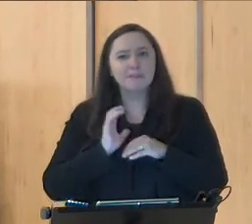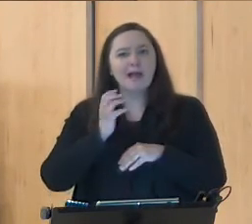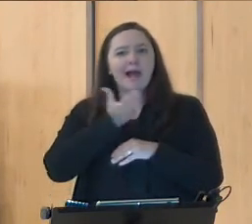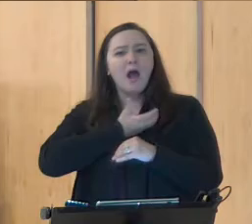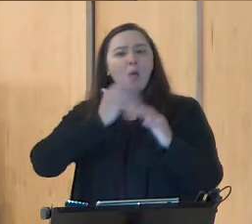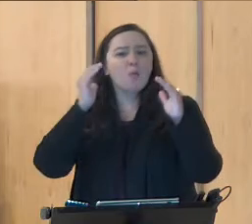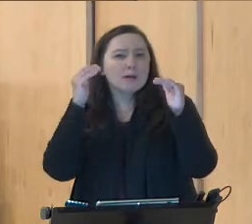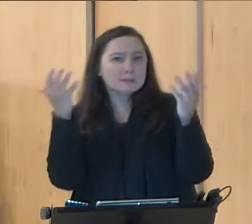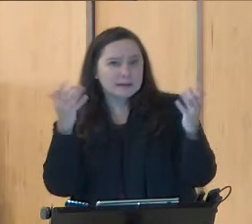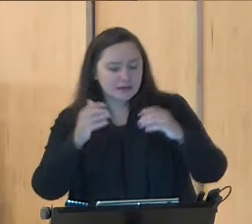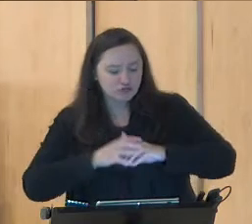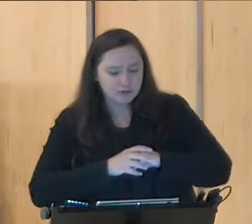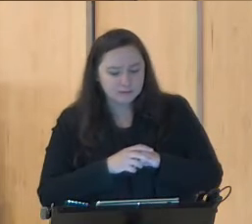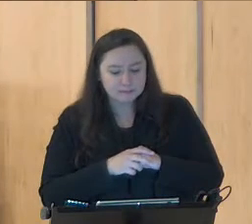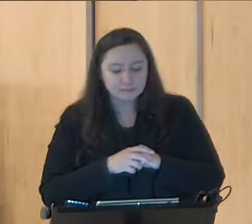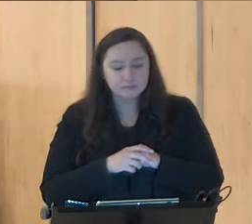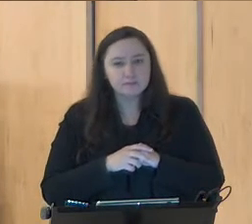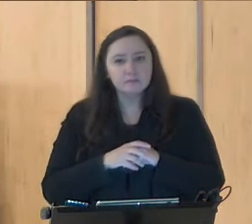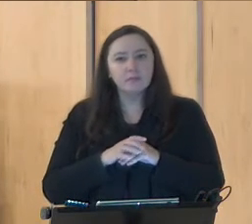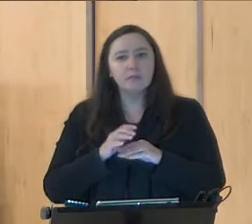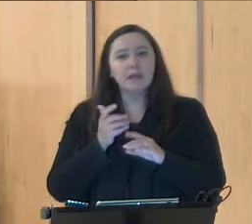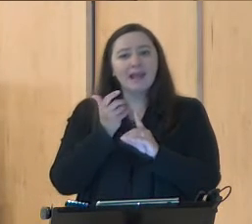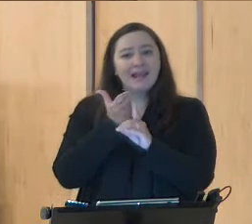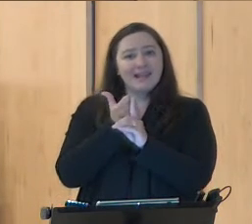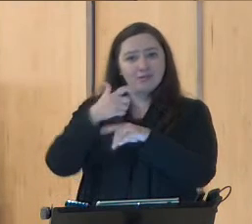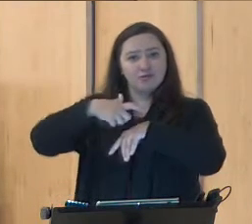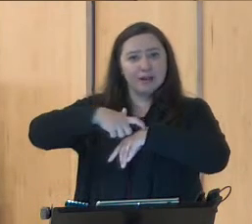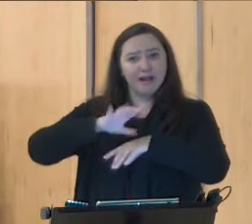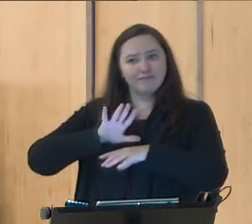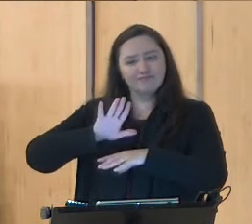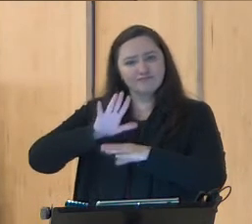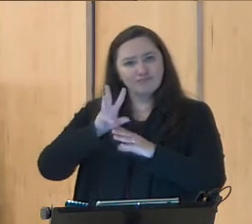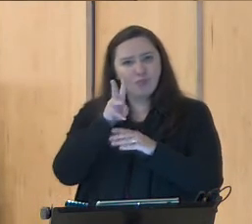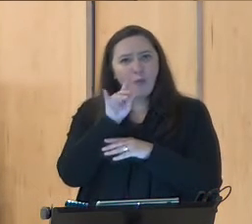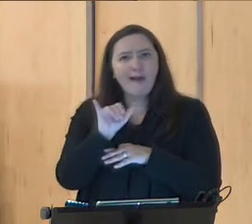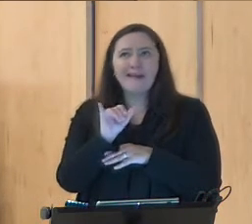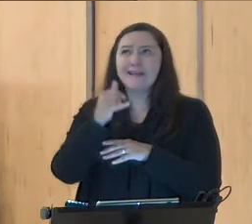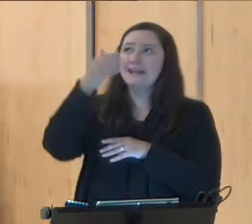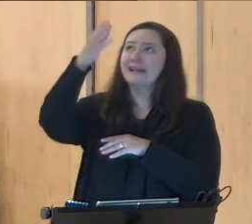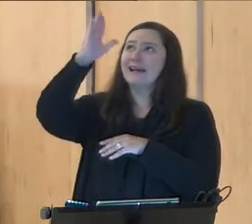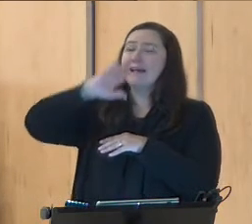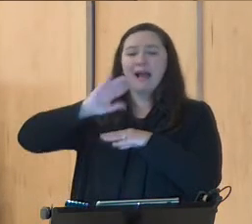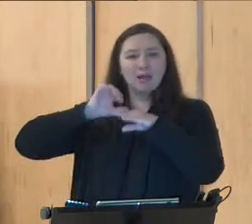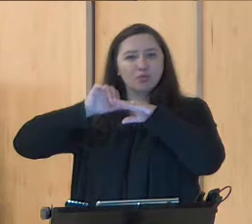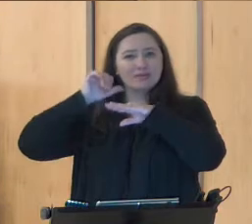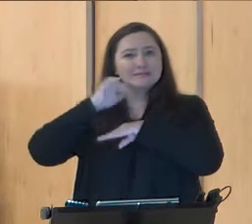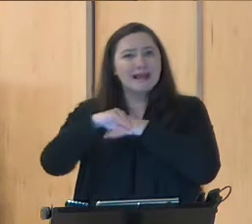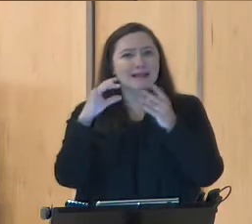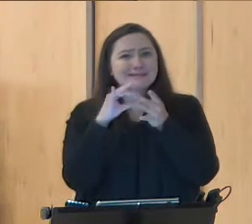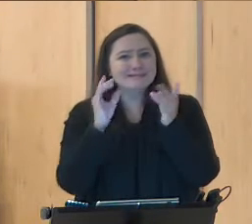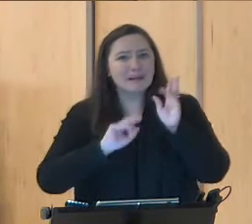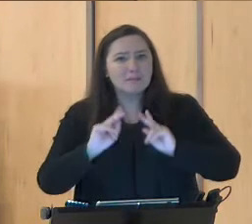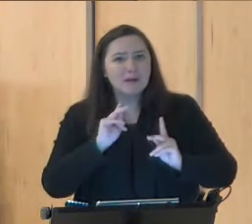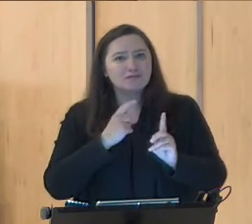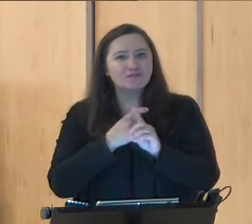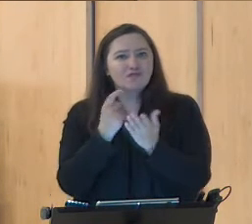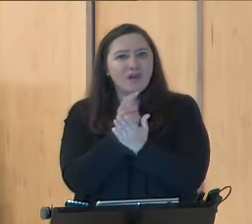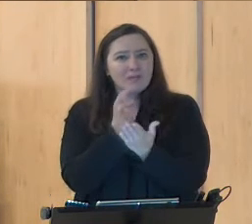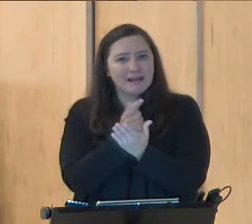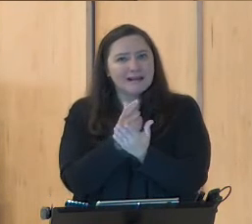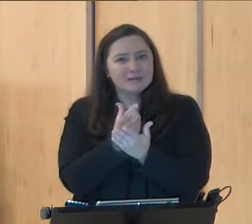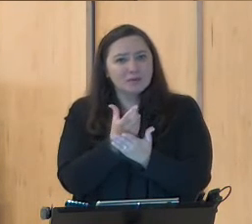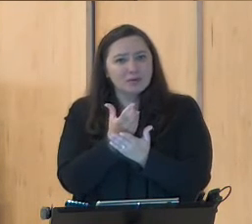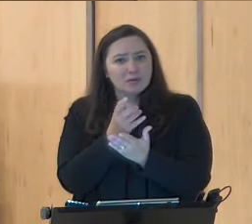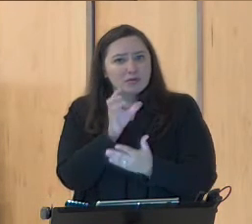expectation that in his own time, in his own way, God will send the messengers of the gospel that are